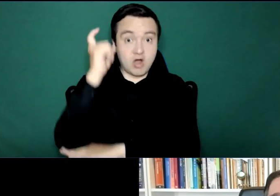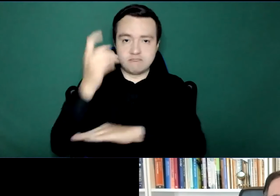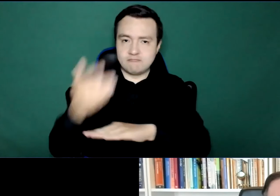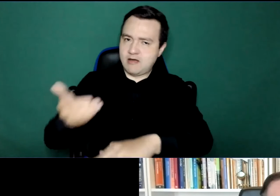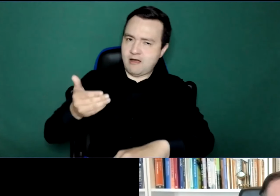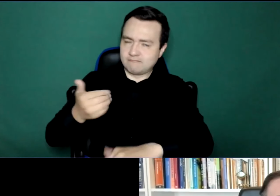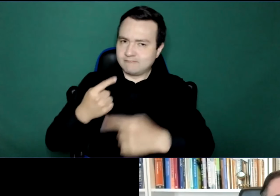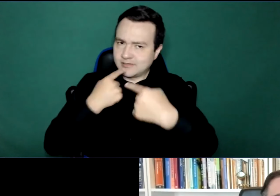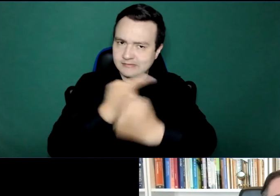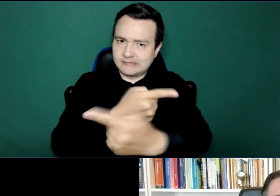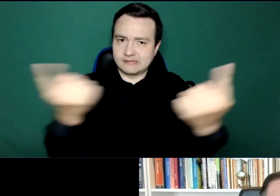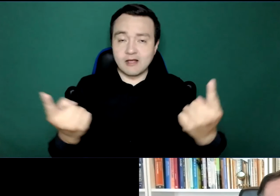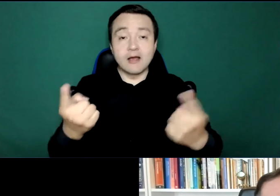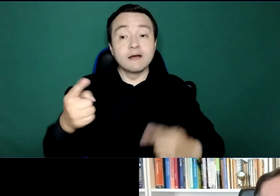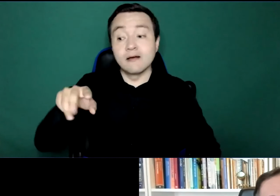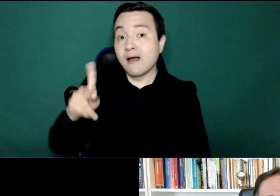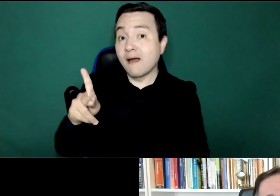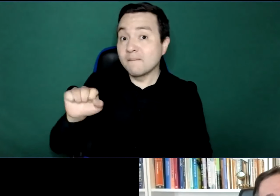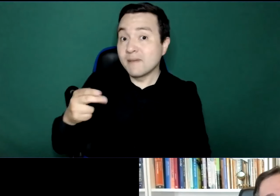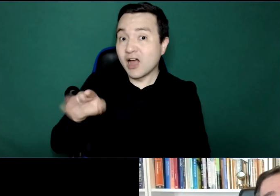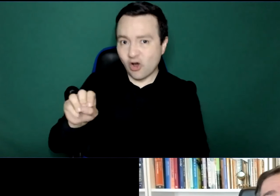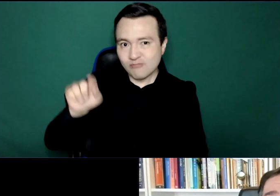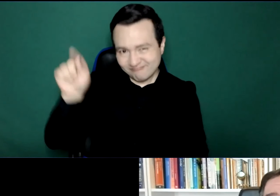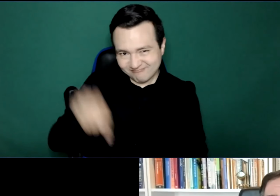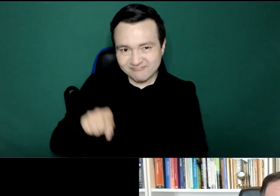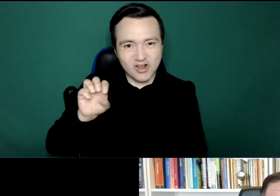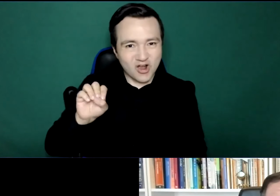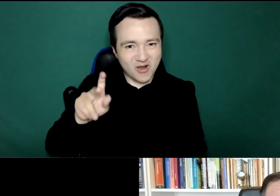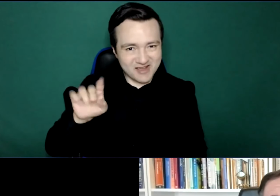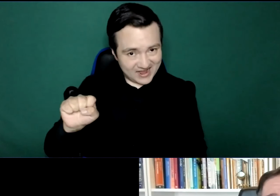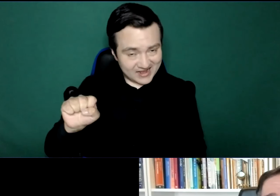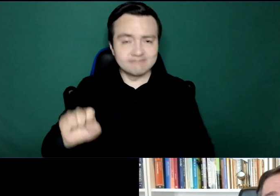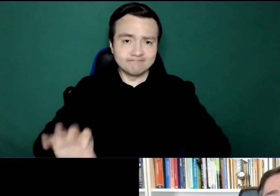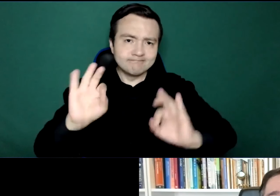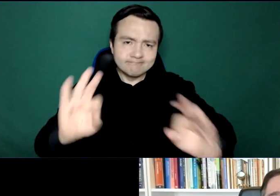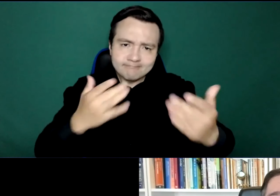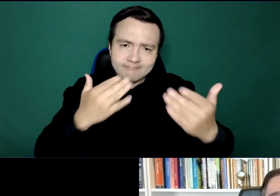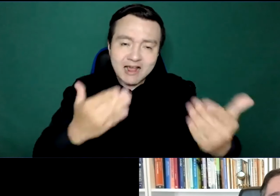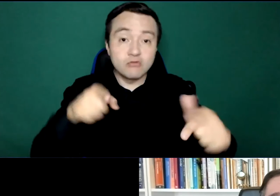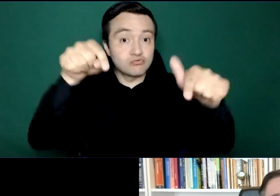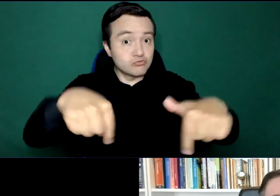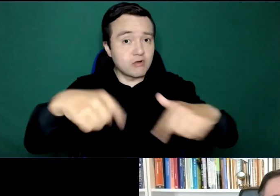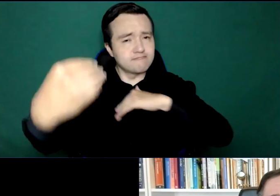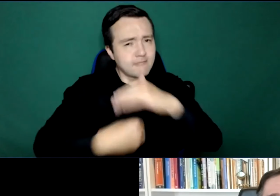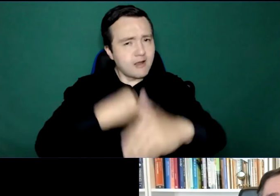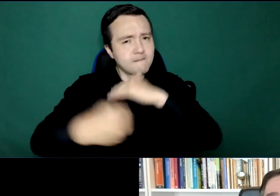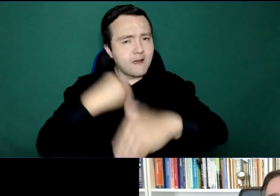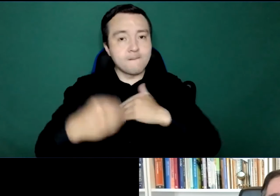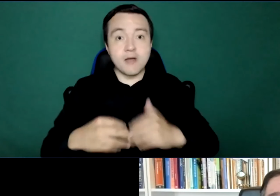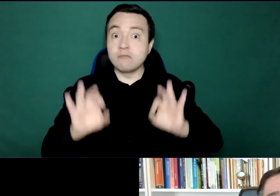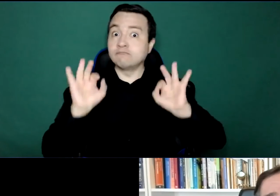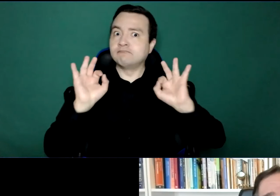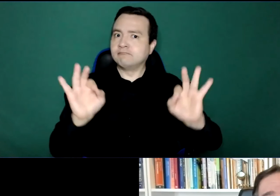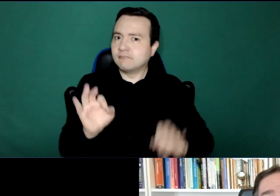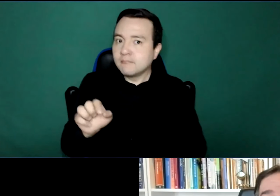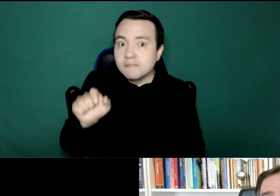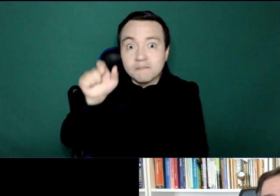PAHO for joining this webinar. It's a privilege for the organization to join this group